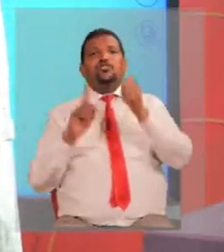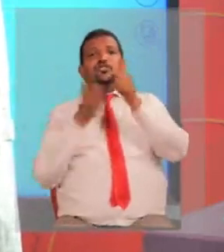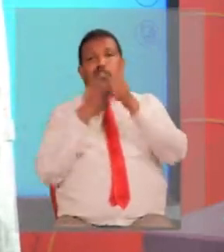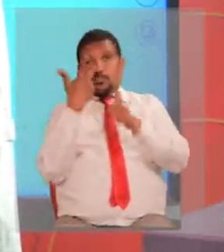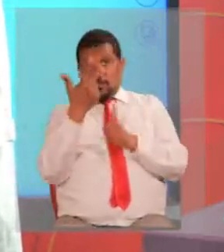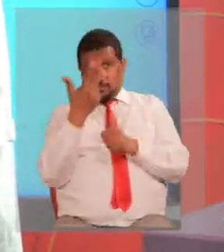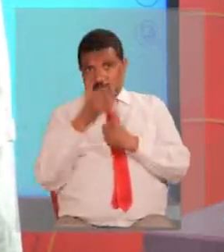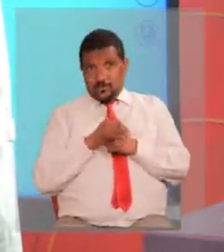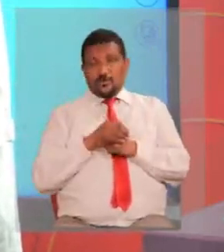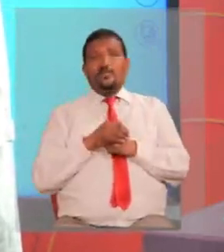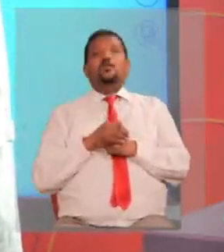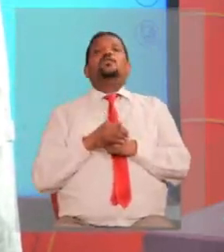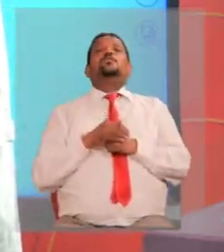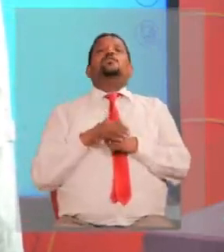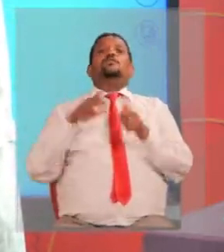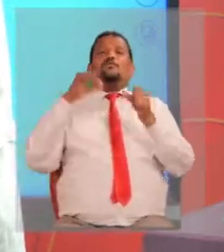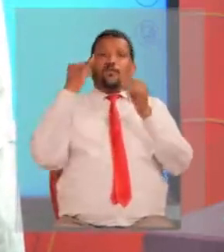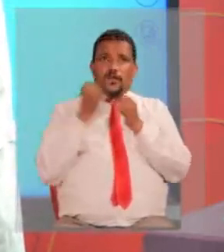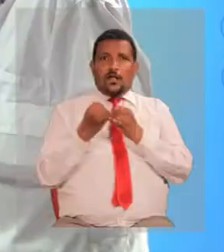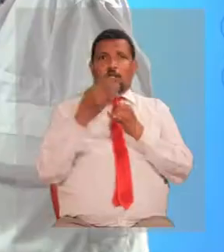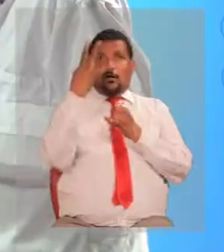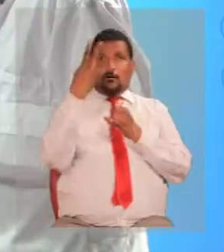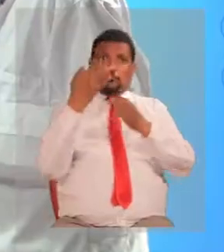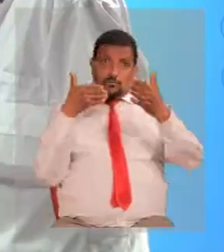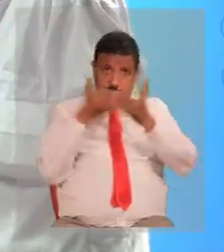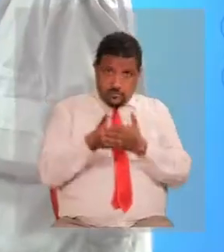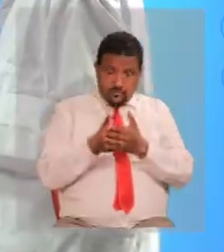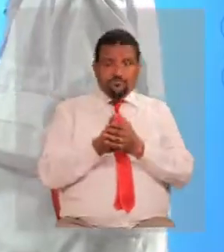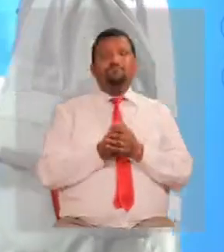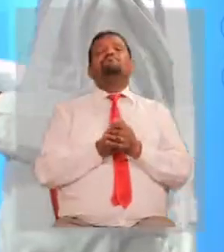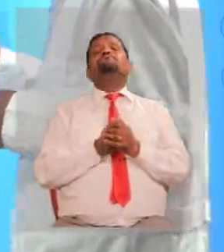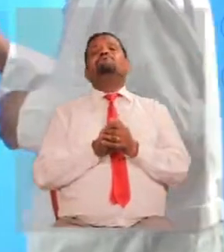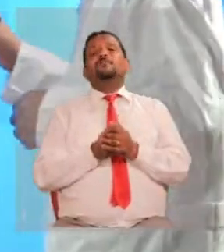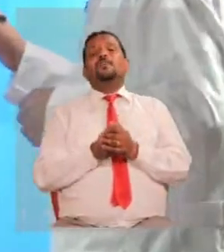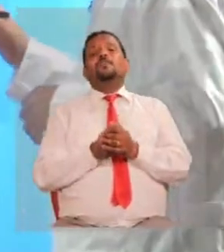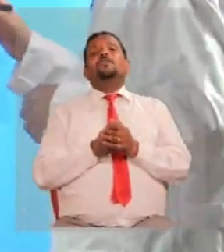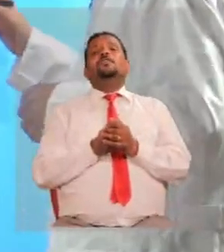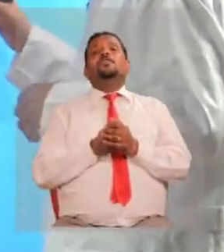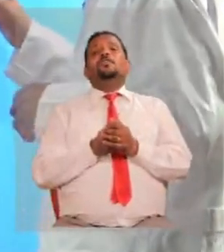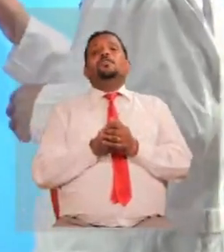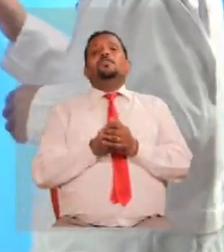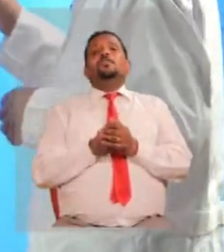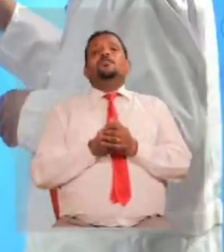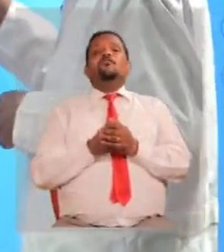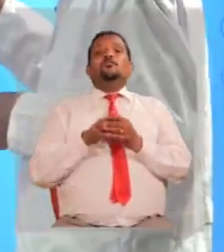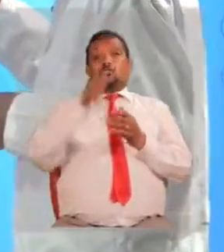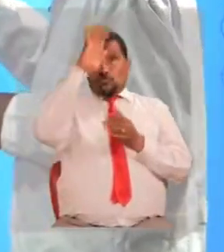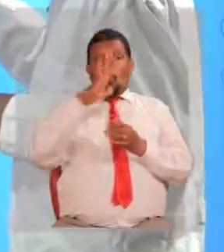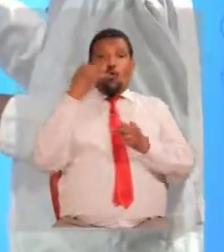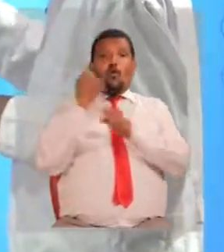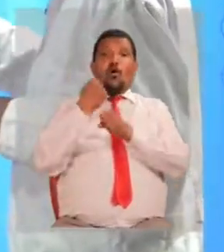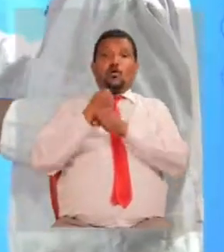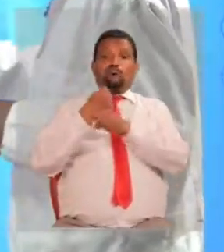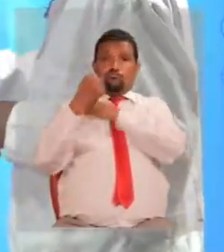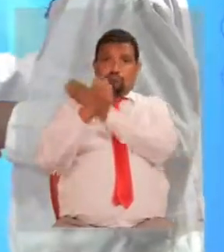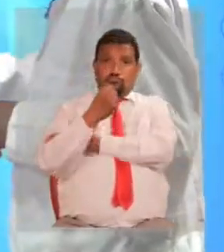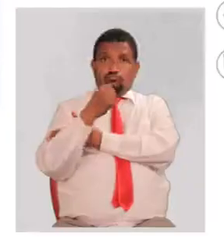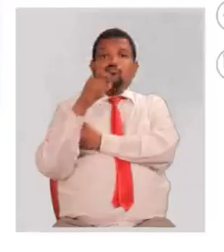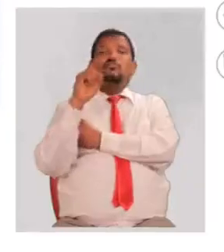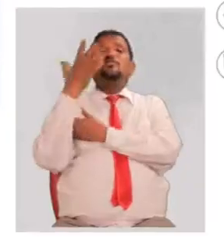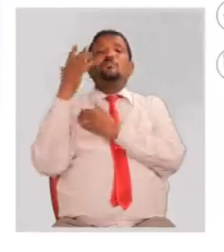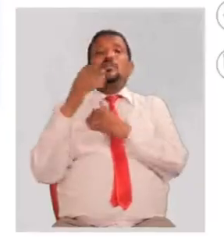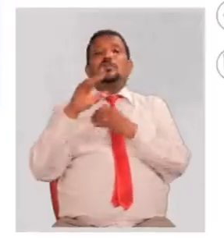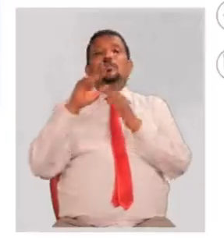3 and tractor finally reached to 4. As a result, the amount of the variable input